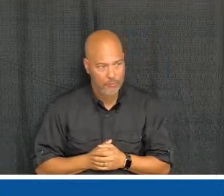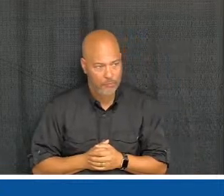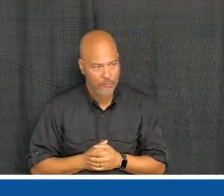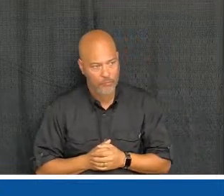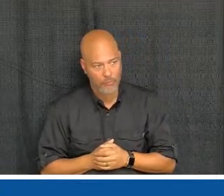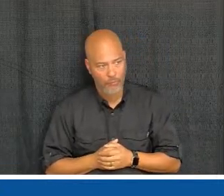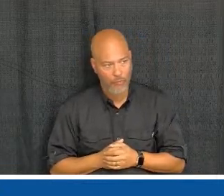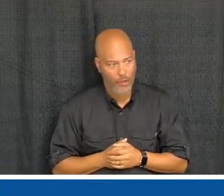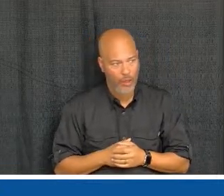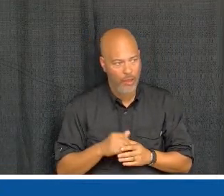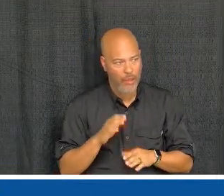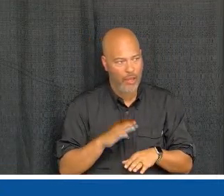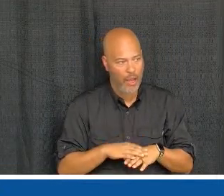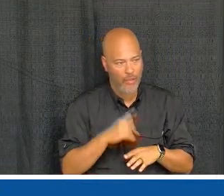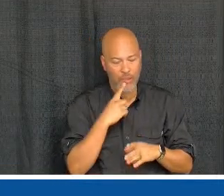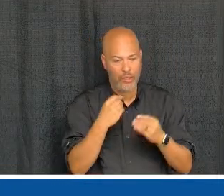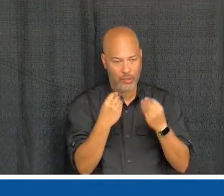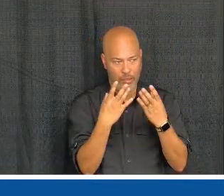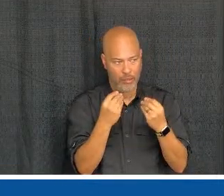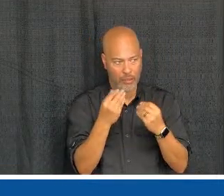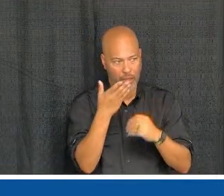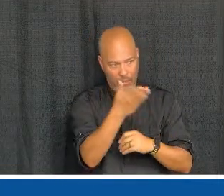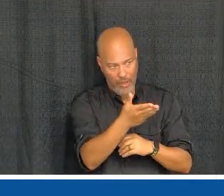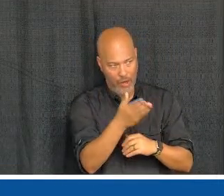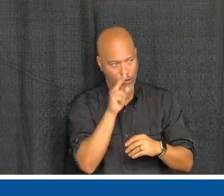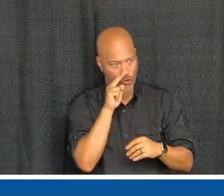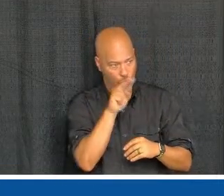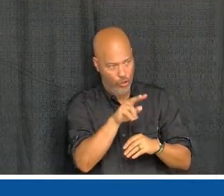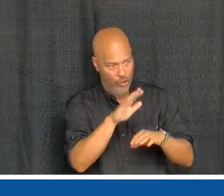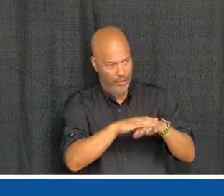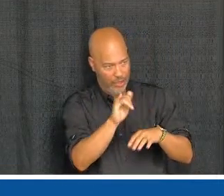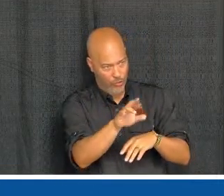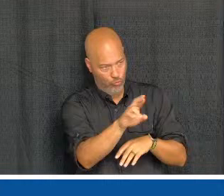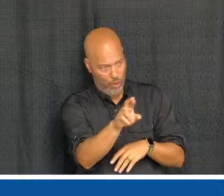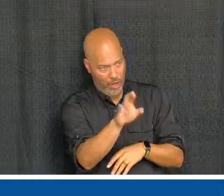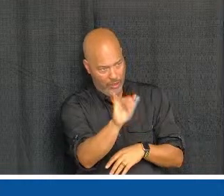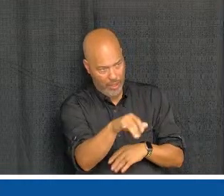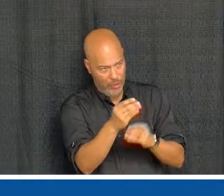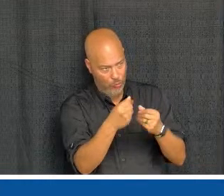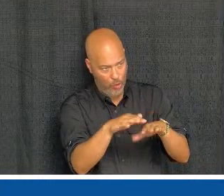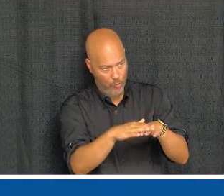It is located at the signal out there. You're looking at the property there on the right.